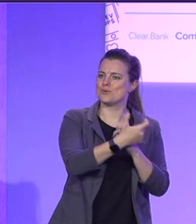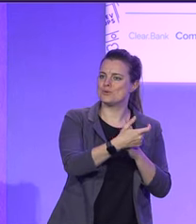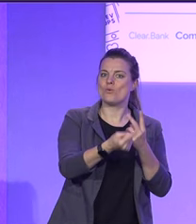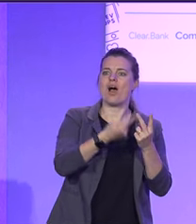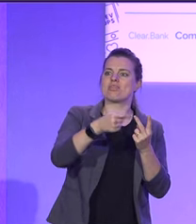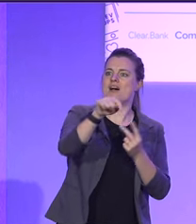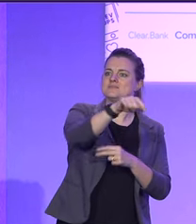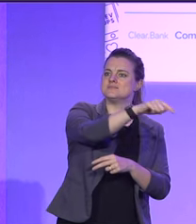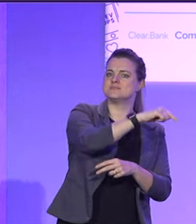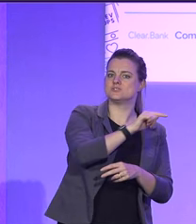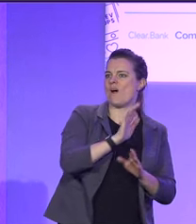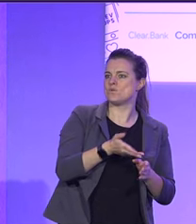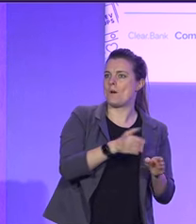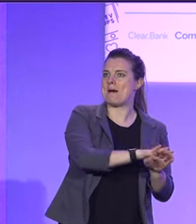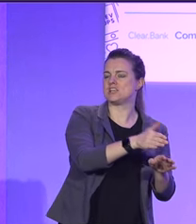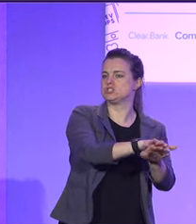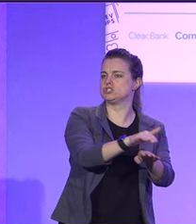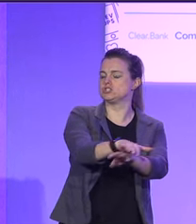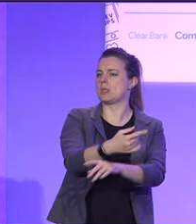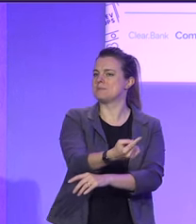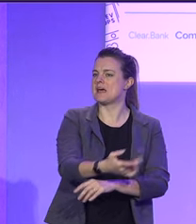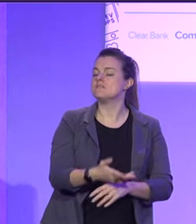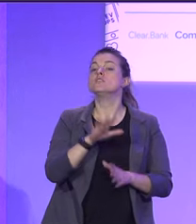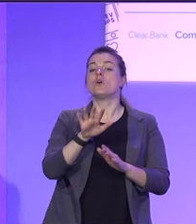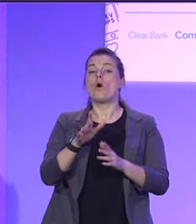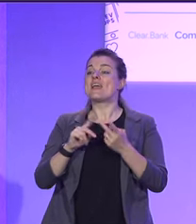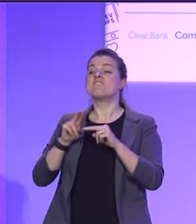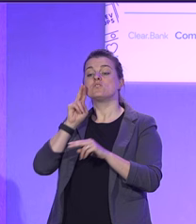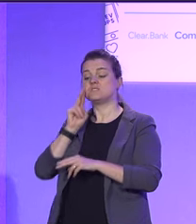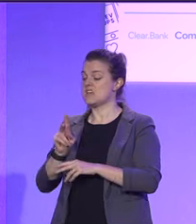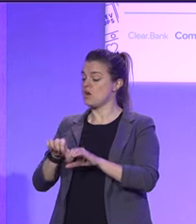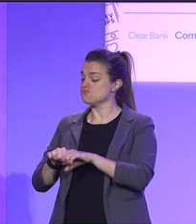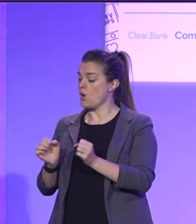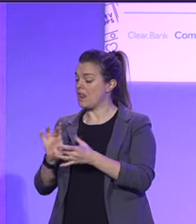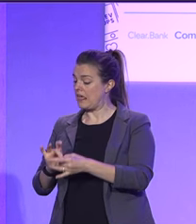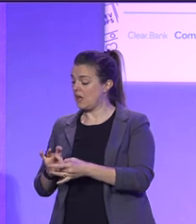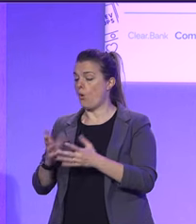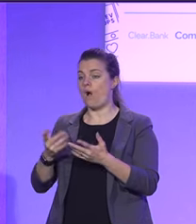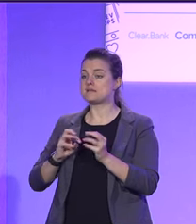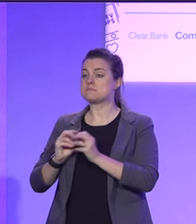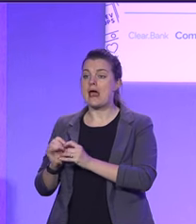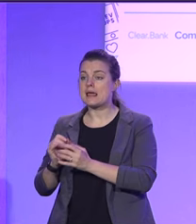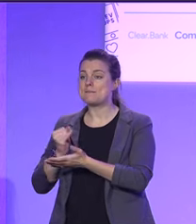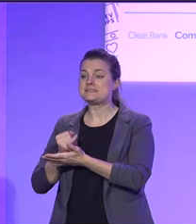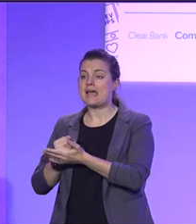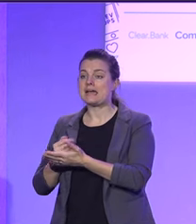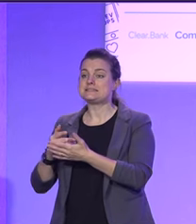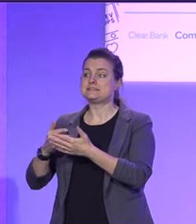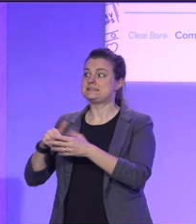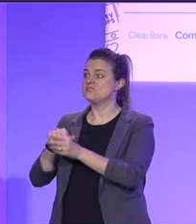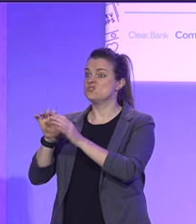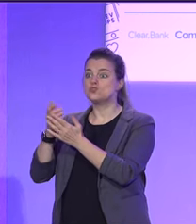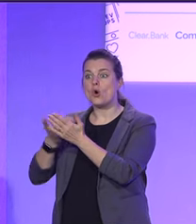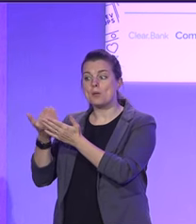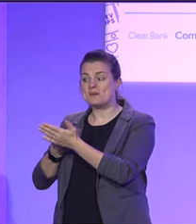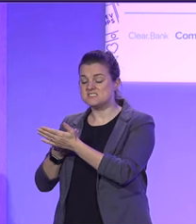have a nicer tool. So you can submit that back. If you see a broken link, let them know. If you see spelling mistakes in the documentation, get